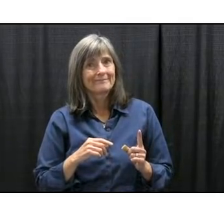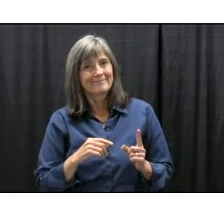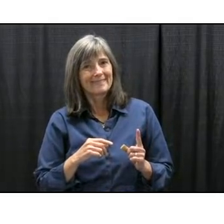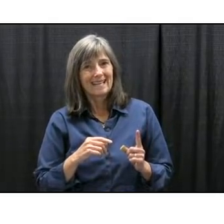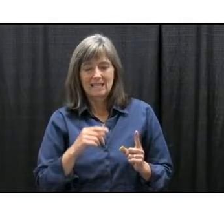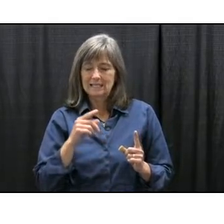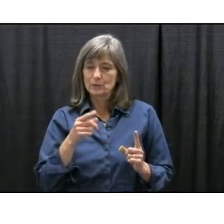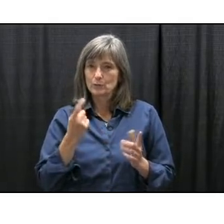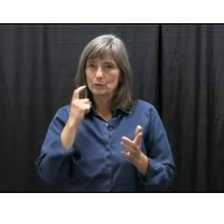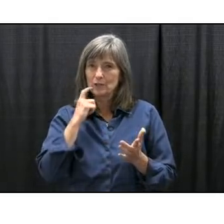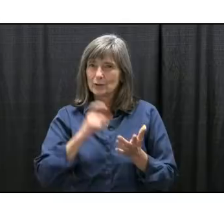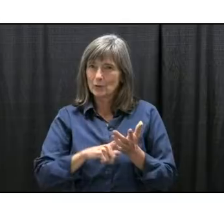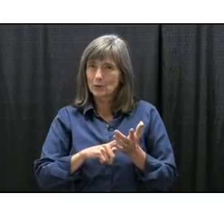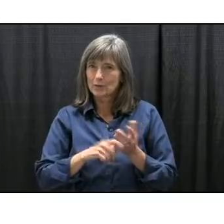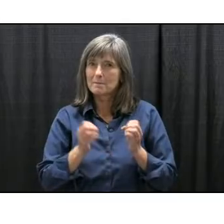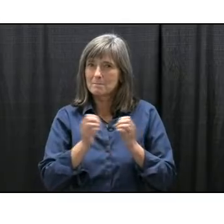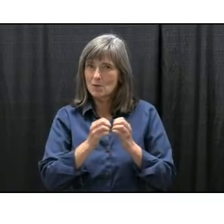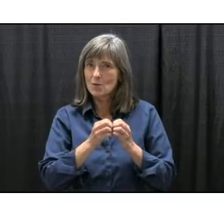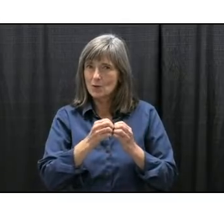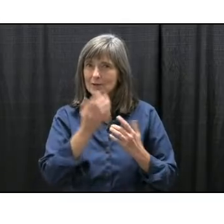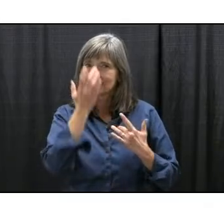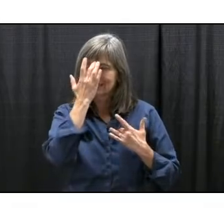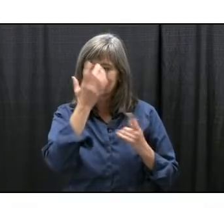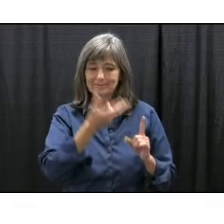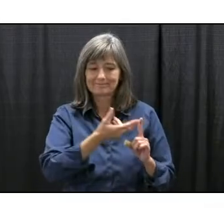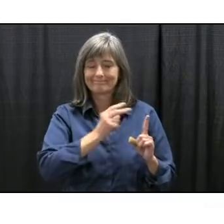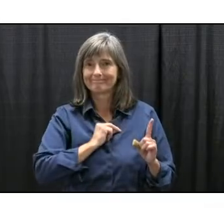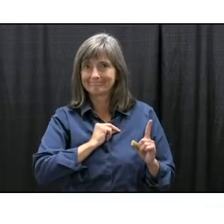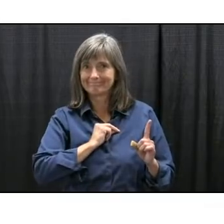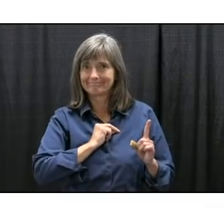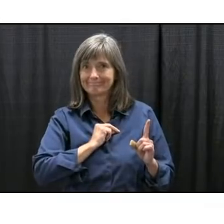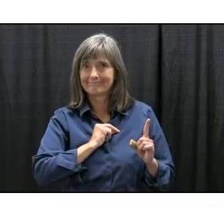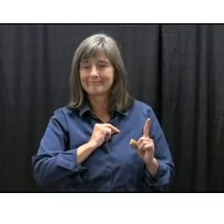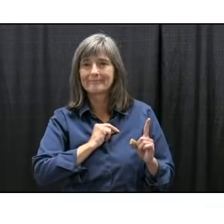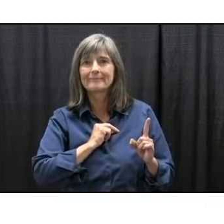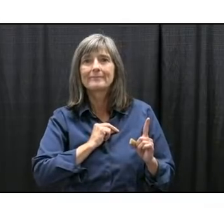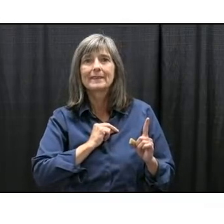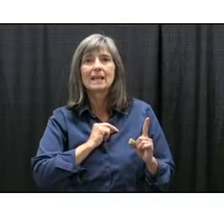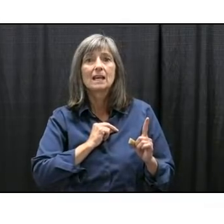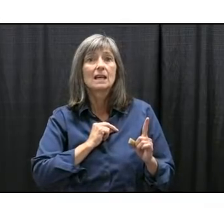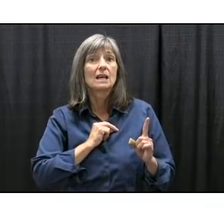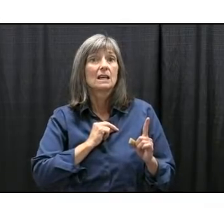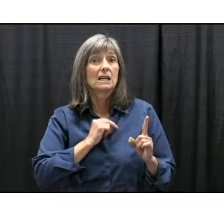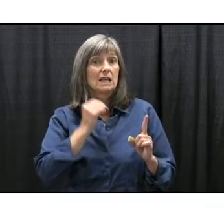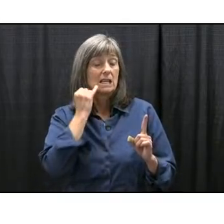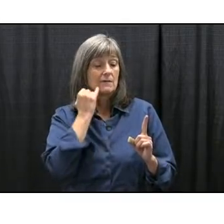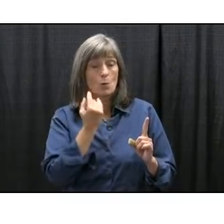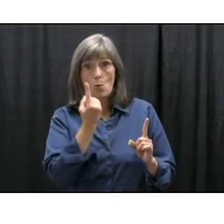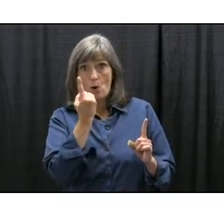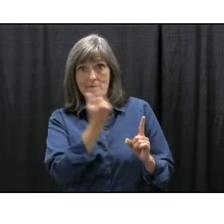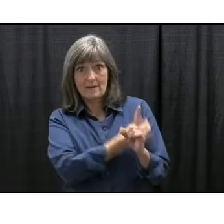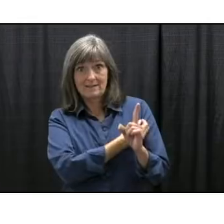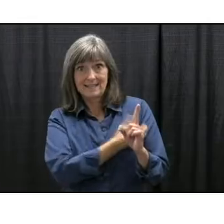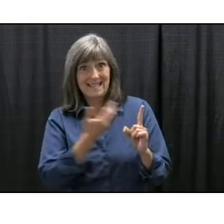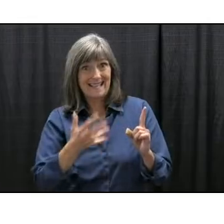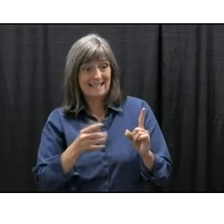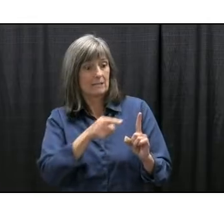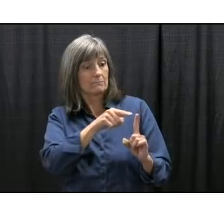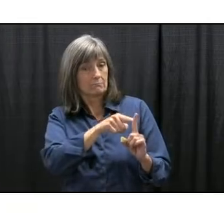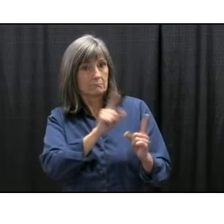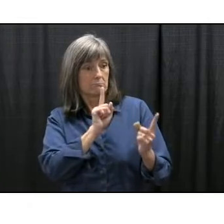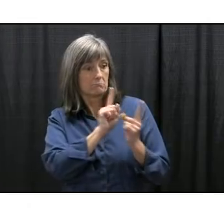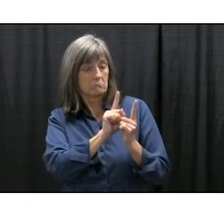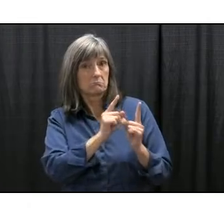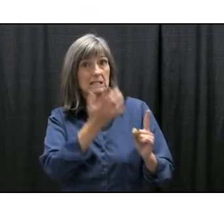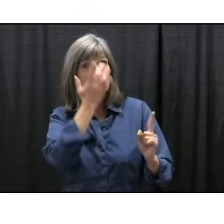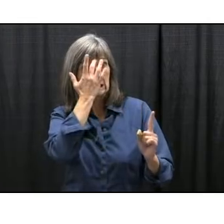because of the breakthrough rate of our vaccines, the probability, if you're partially vaccinated, of getting an infection